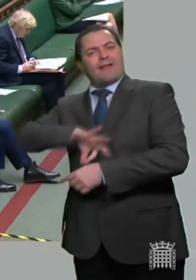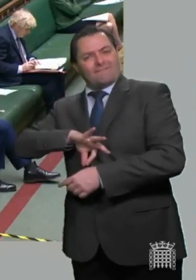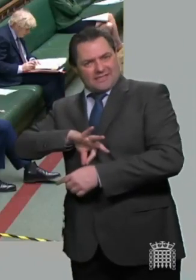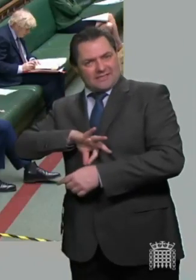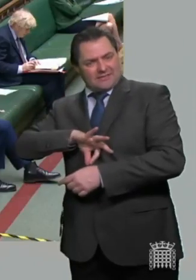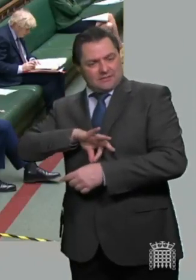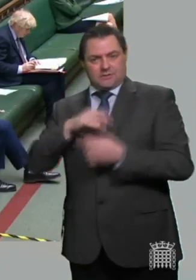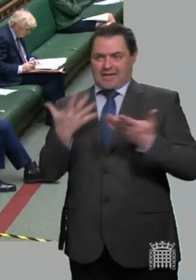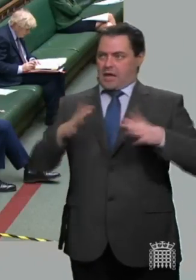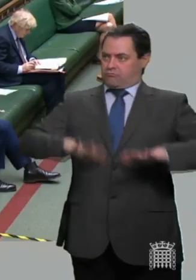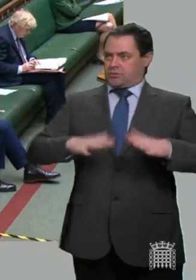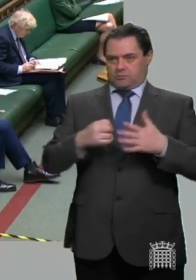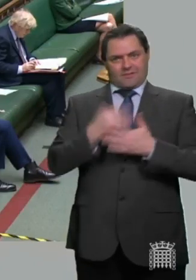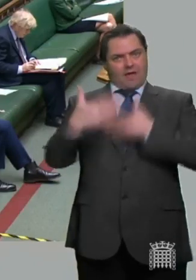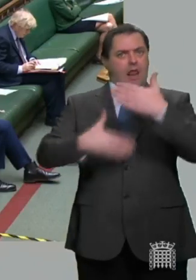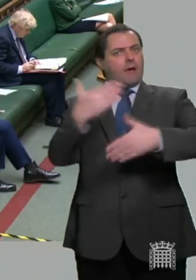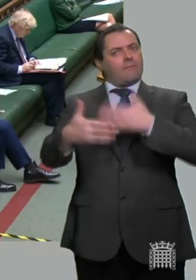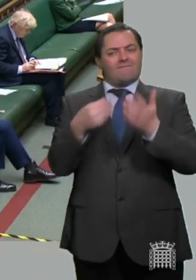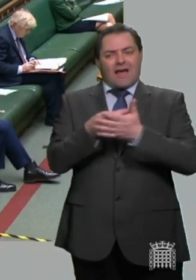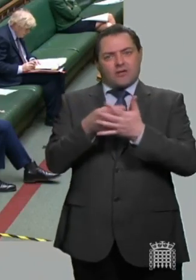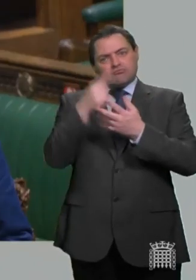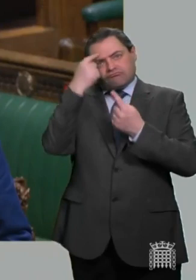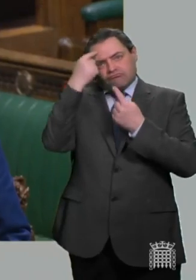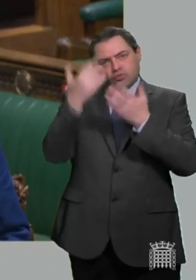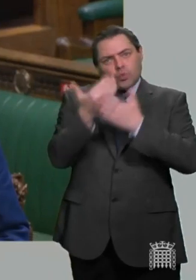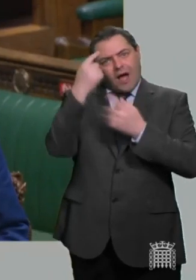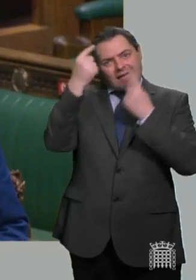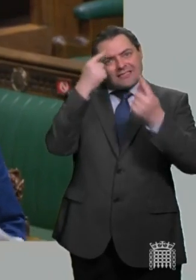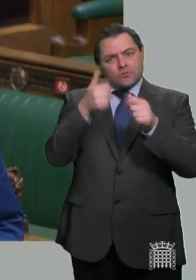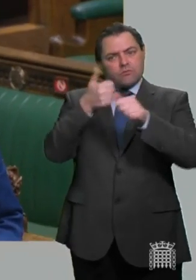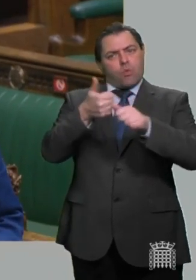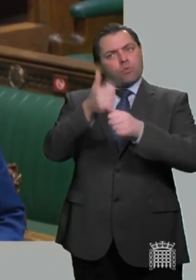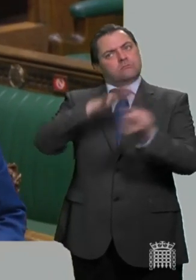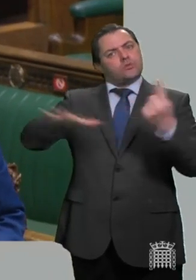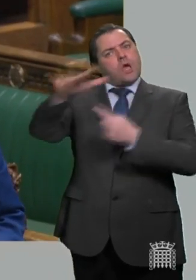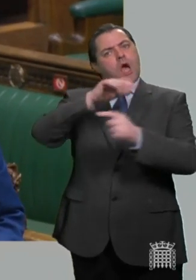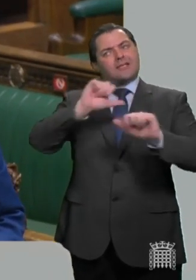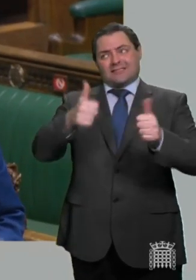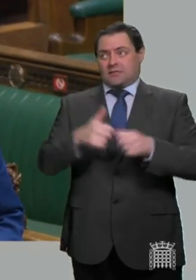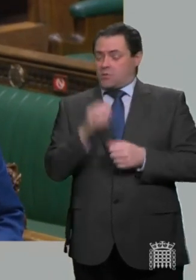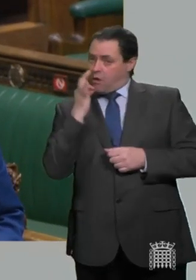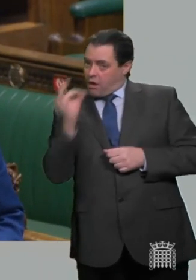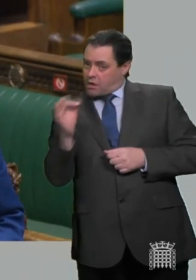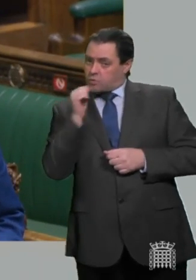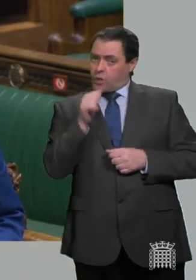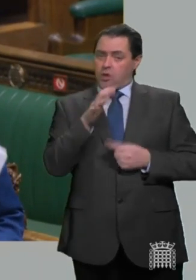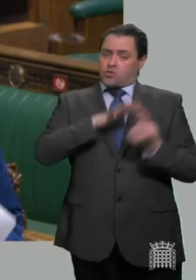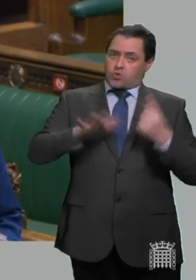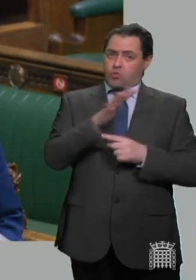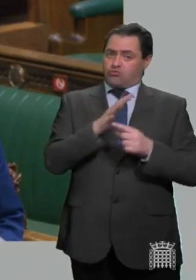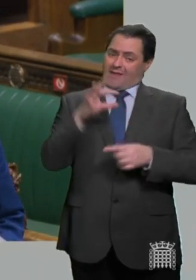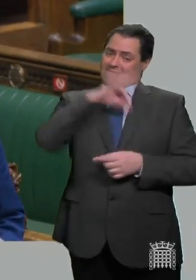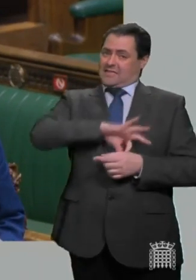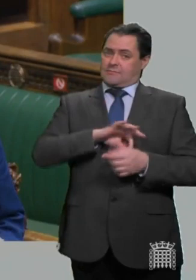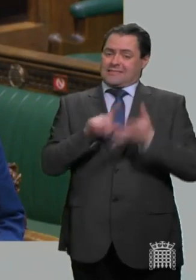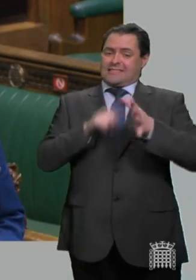leads the world in the development of financial innovations for public good. So will my right hon. Friend confirm that the Social Investment